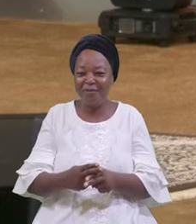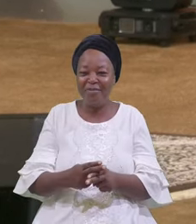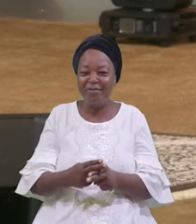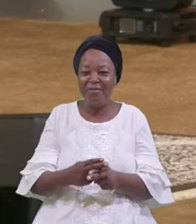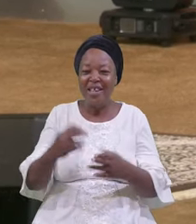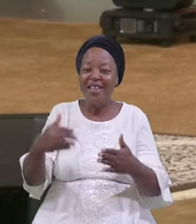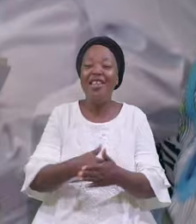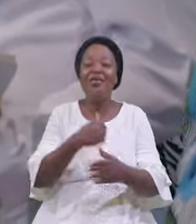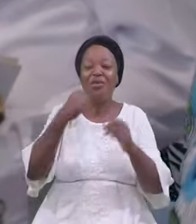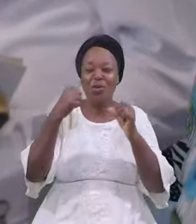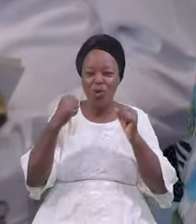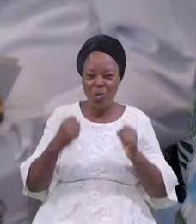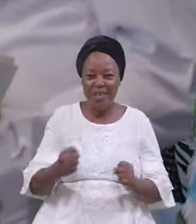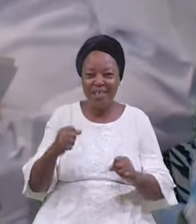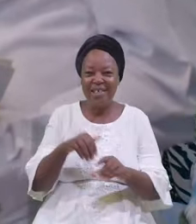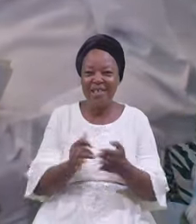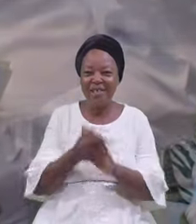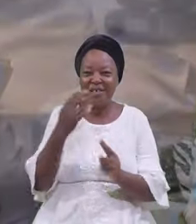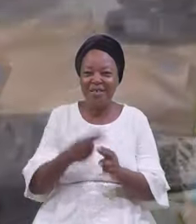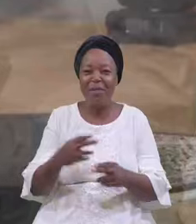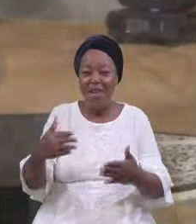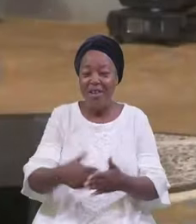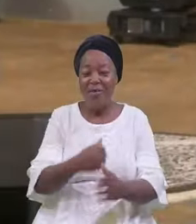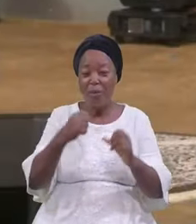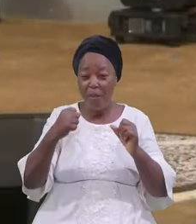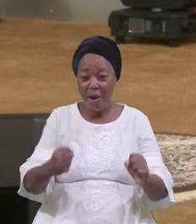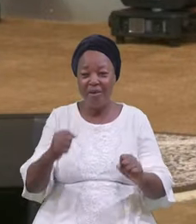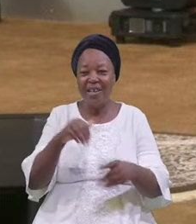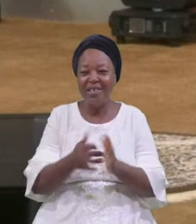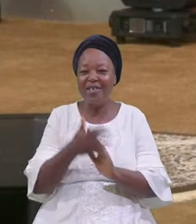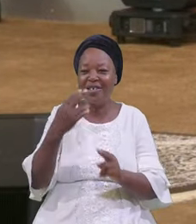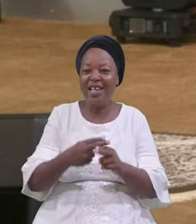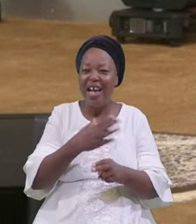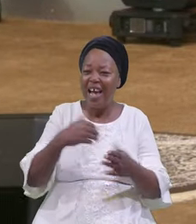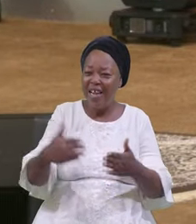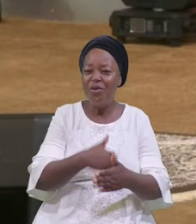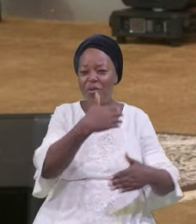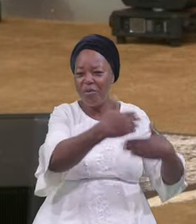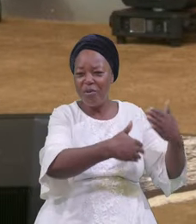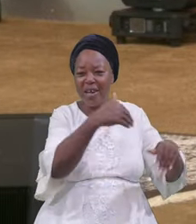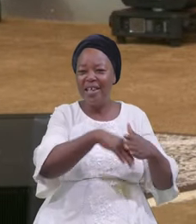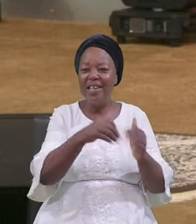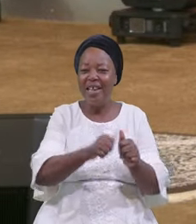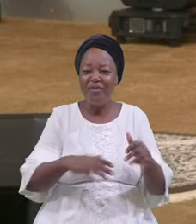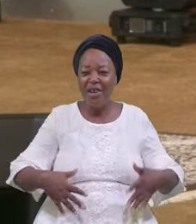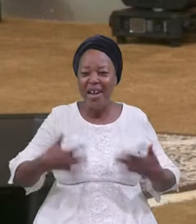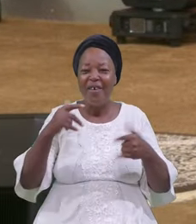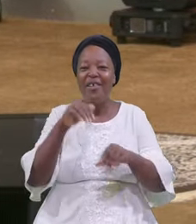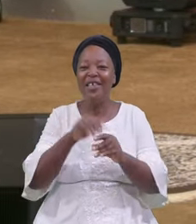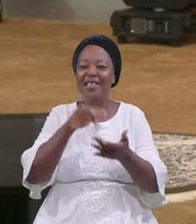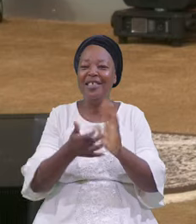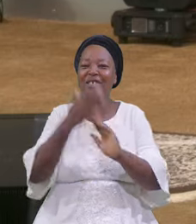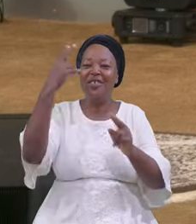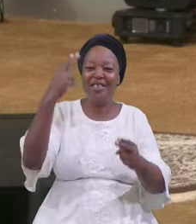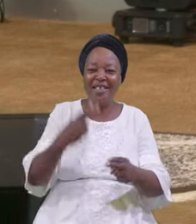New strength. Amen. New power. And new progress in every life in